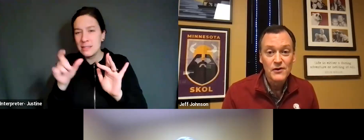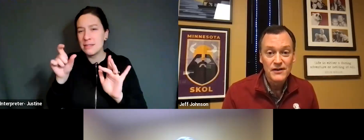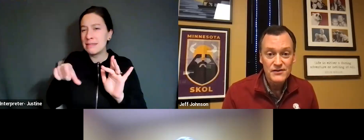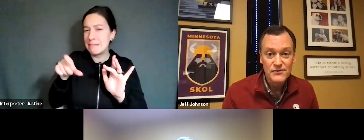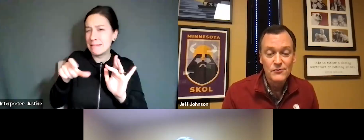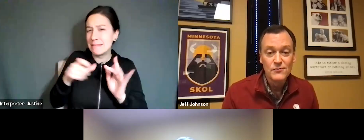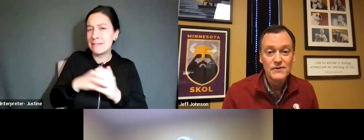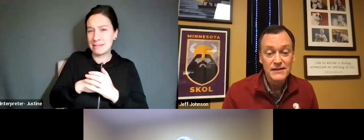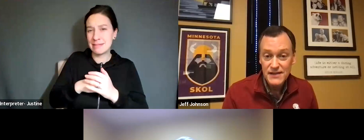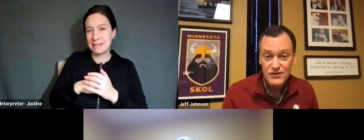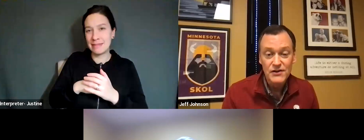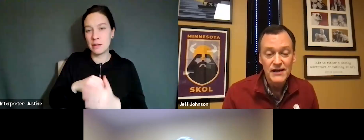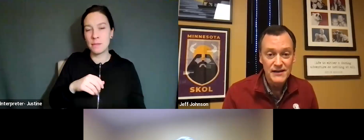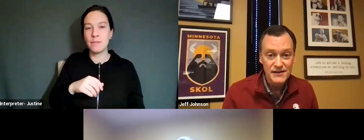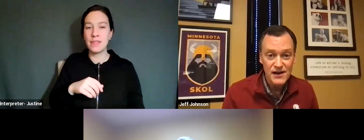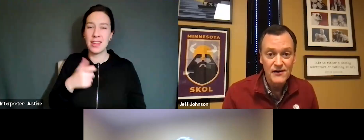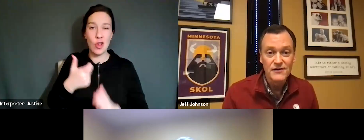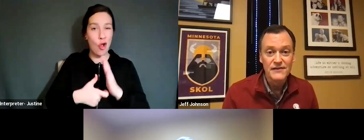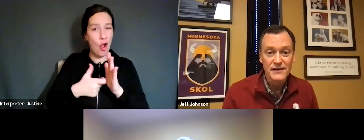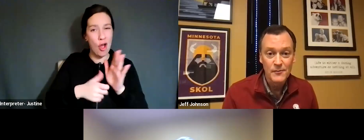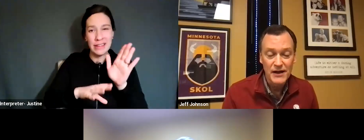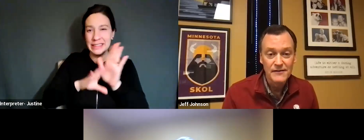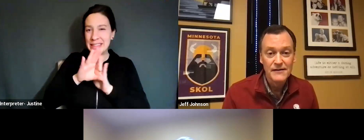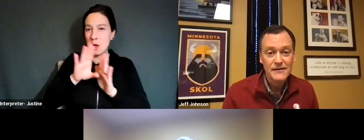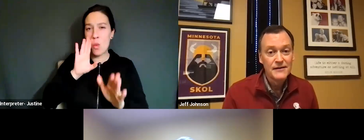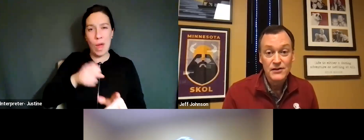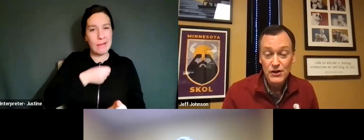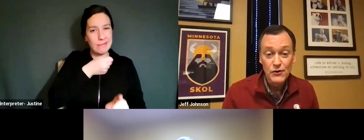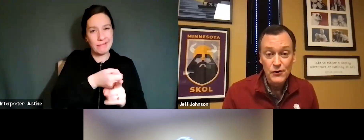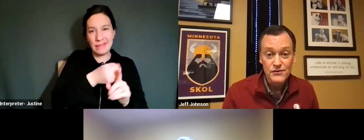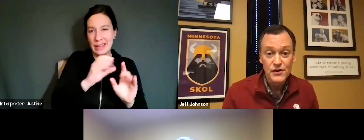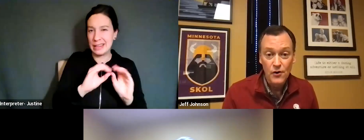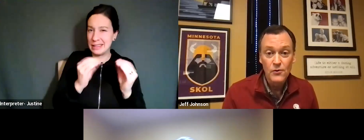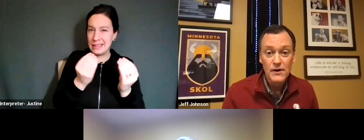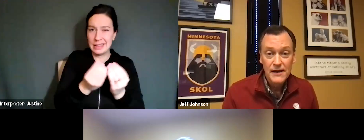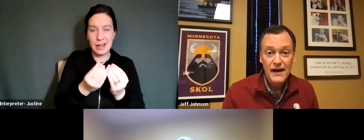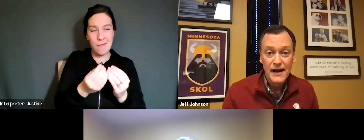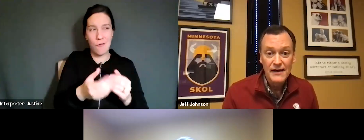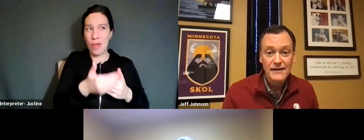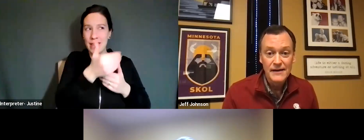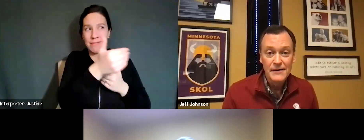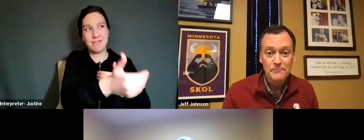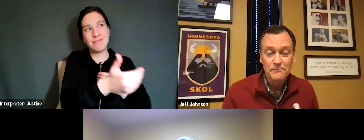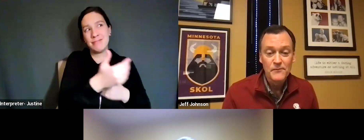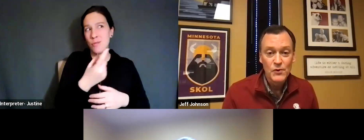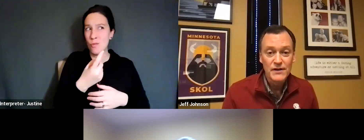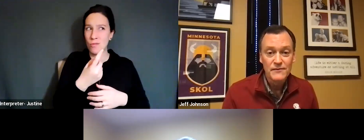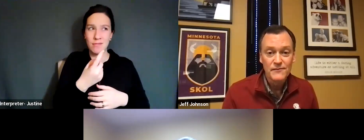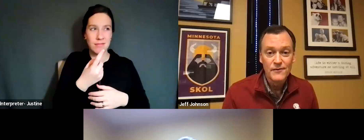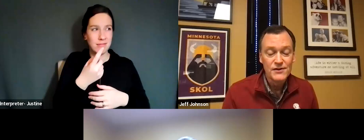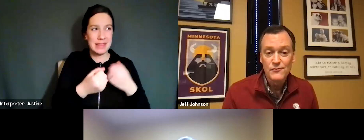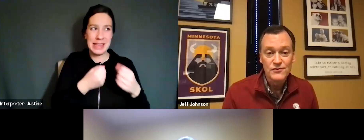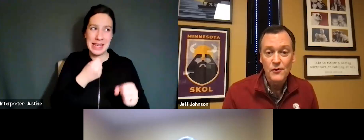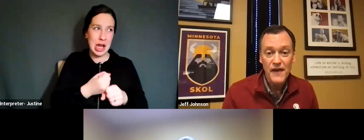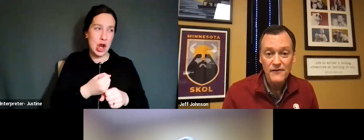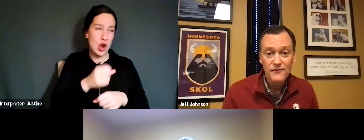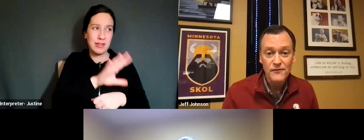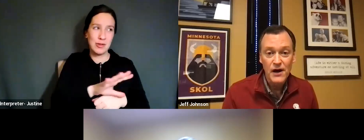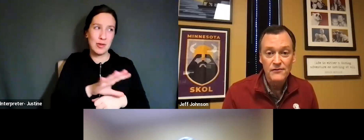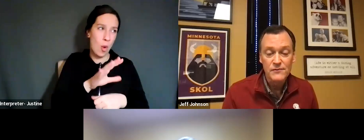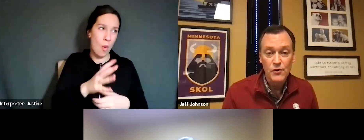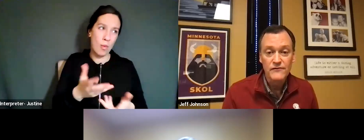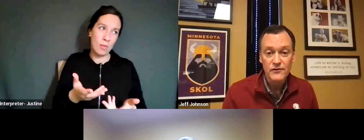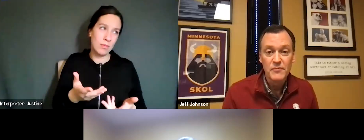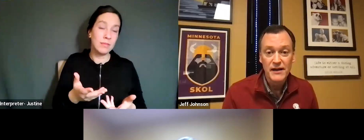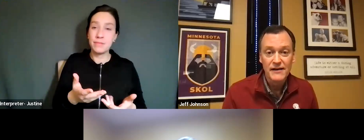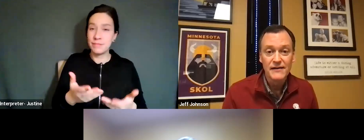is going to continue to hit us hard in the coming year or so. And we're so thankful for